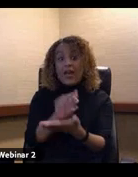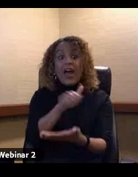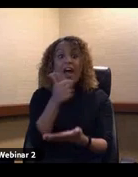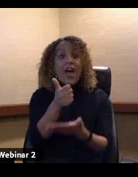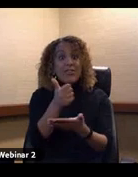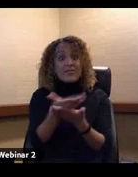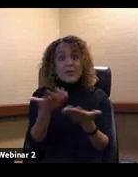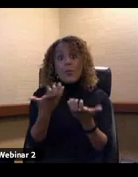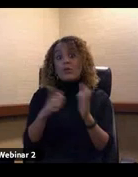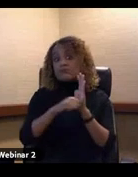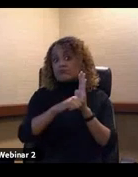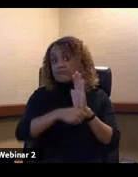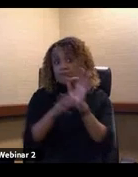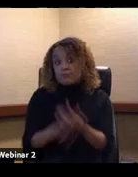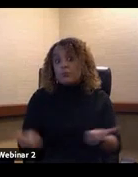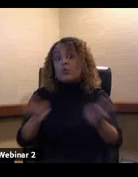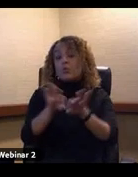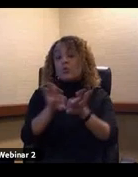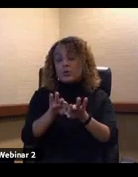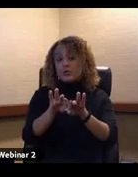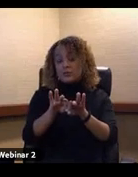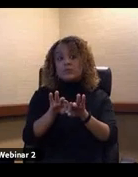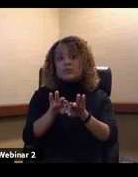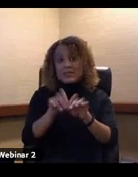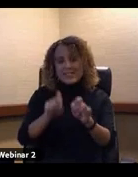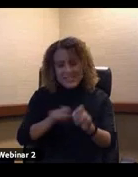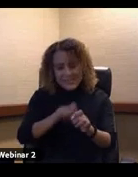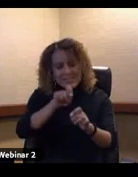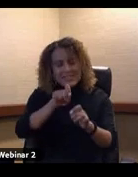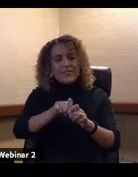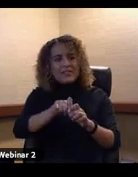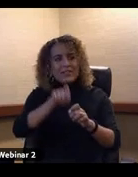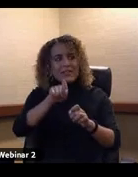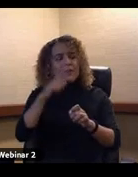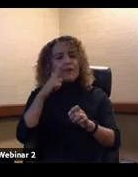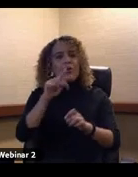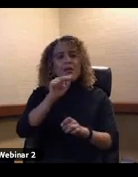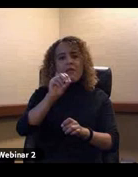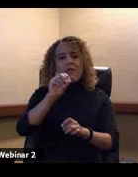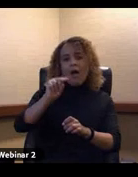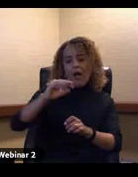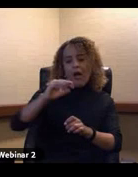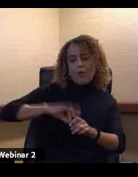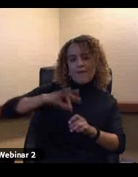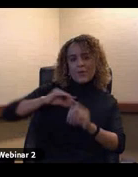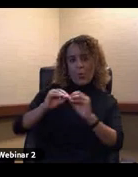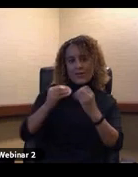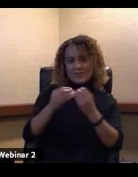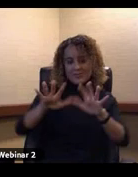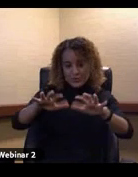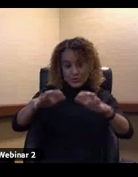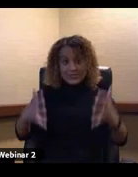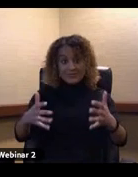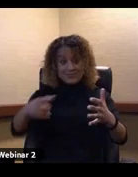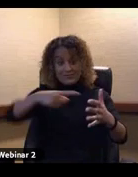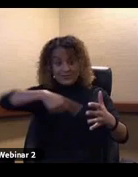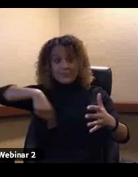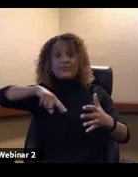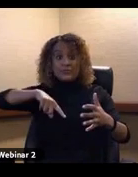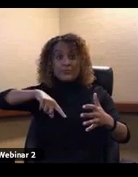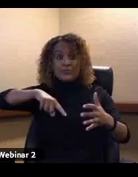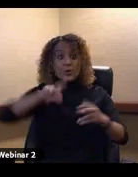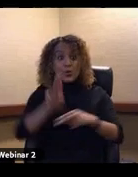So another item we would like to highlight from the solicitation is specifically for nonprofit organizations. If